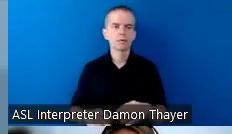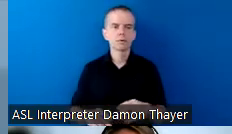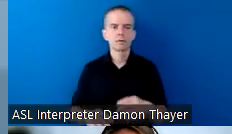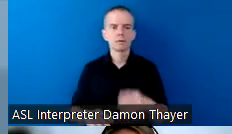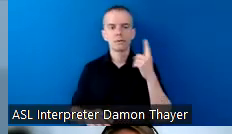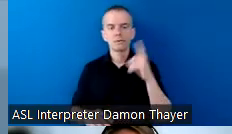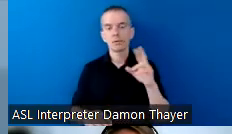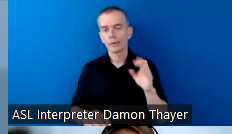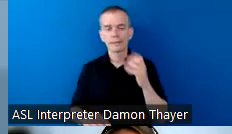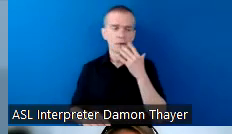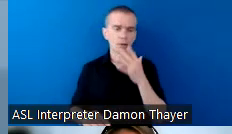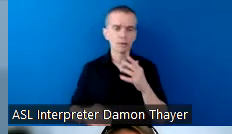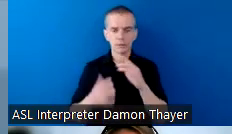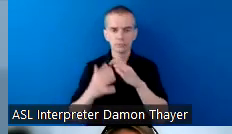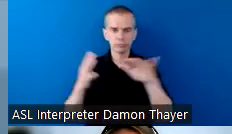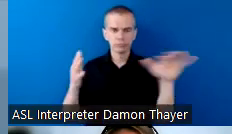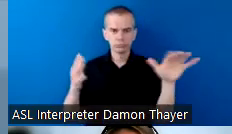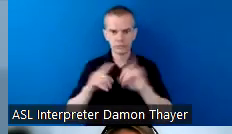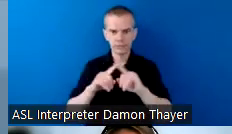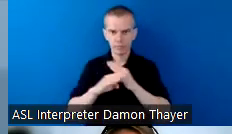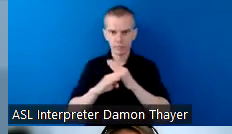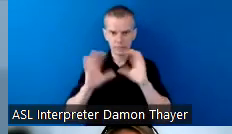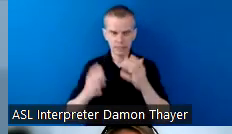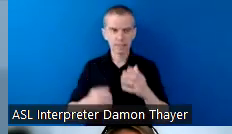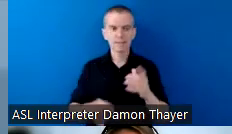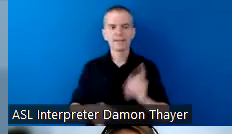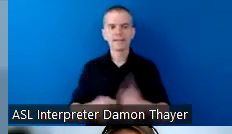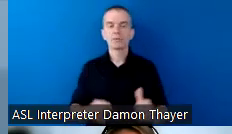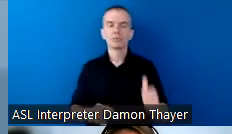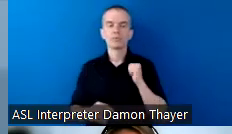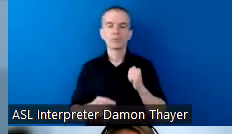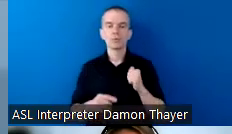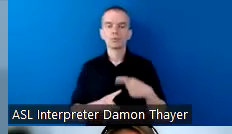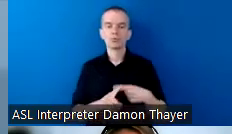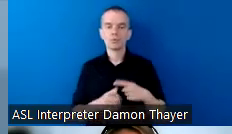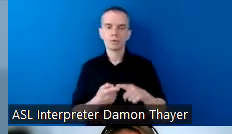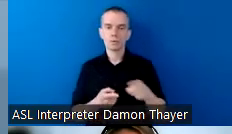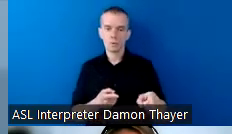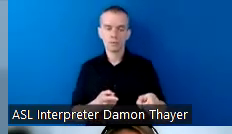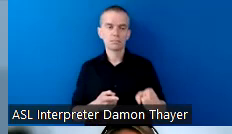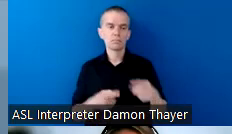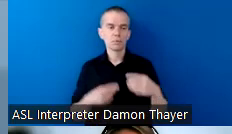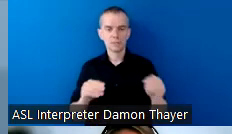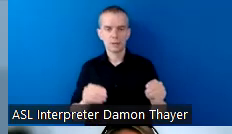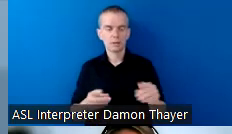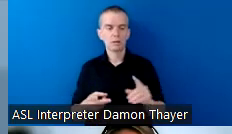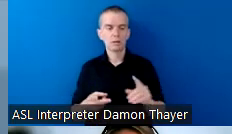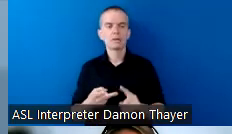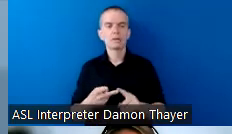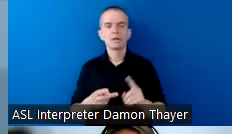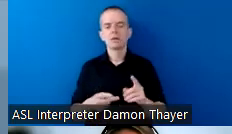and all of the protected classes, may not refuse to rent or sell, may not make a distinction in terms of